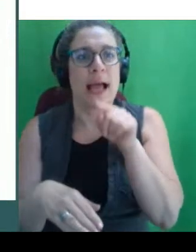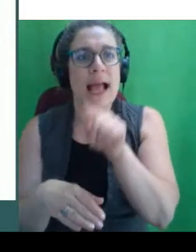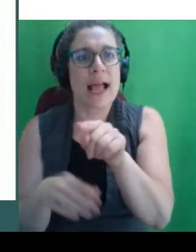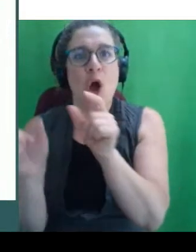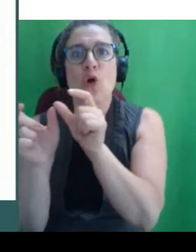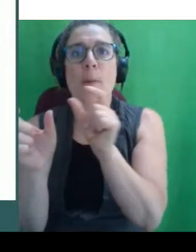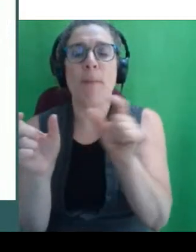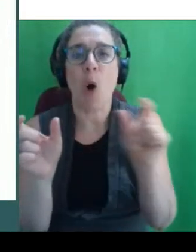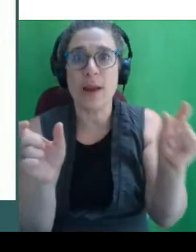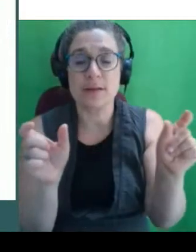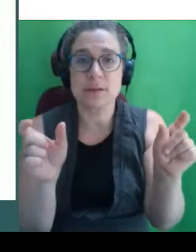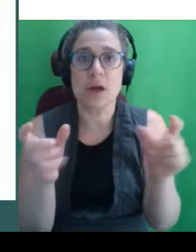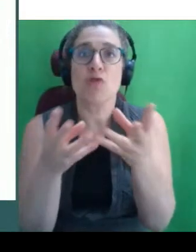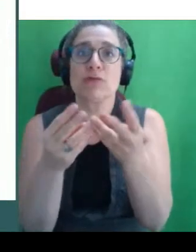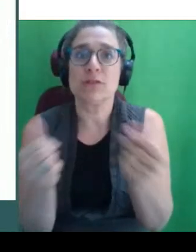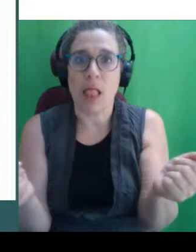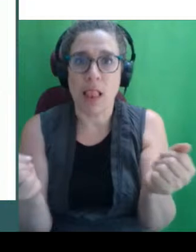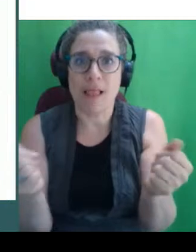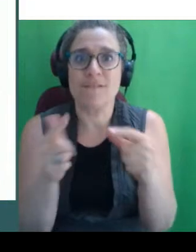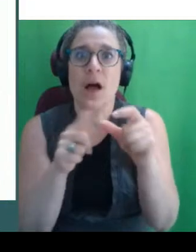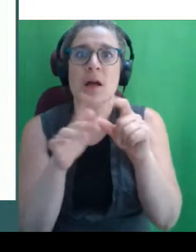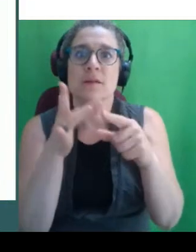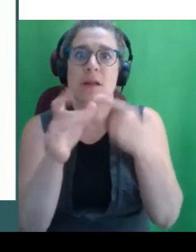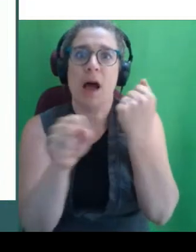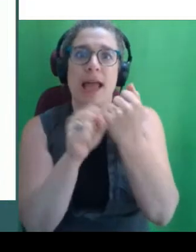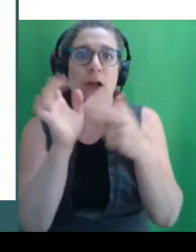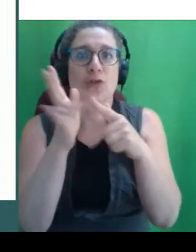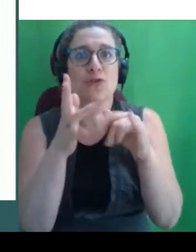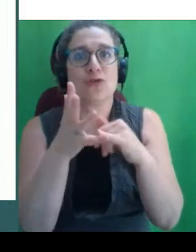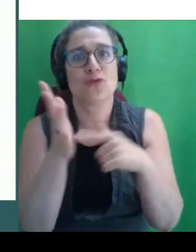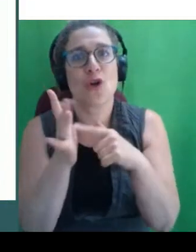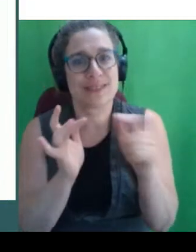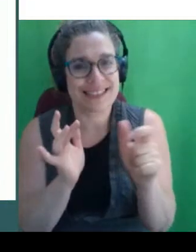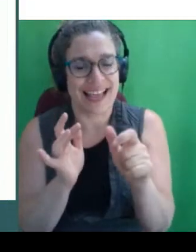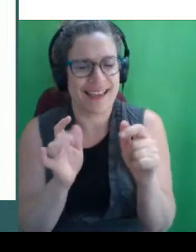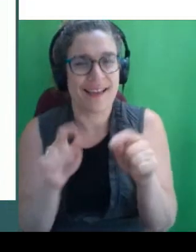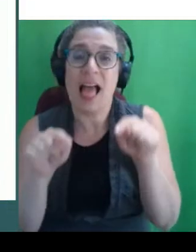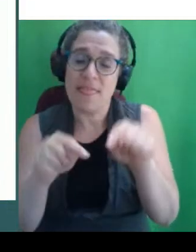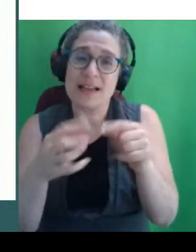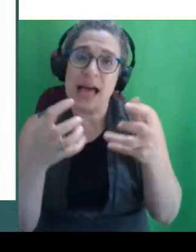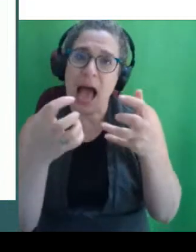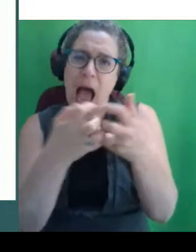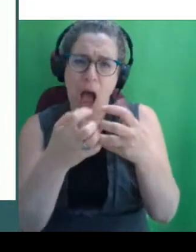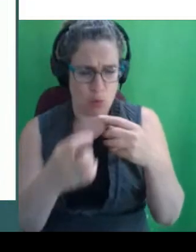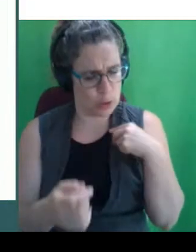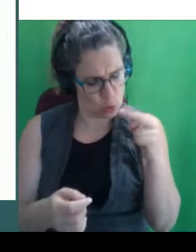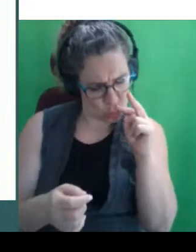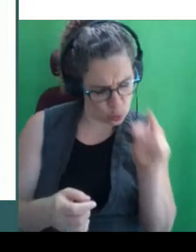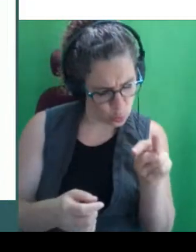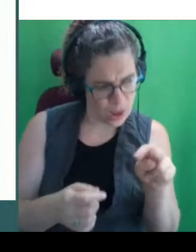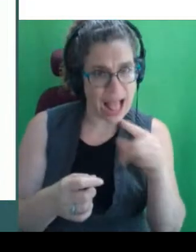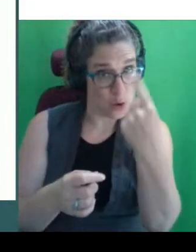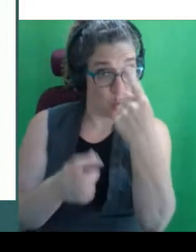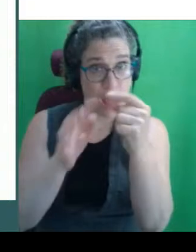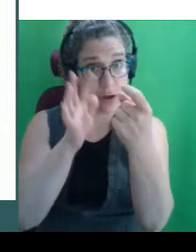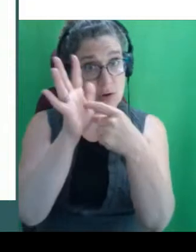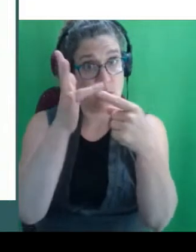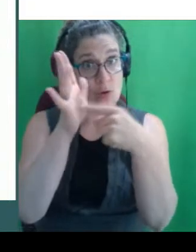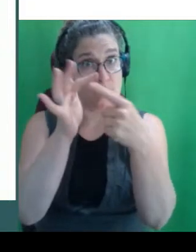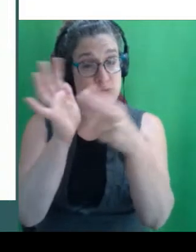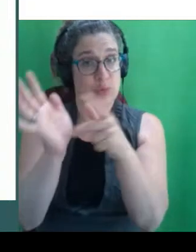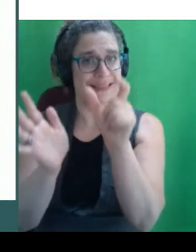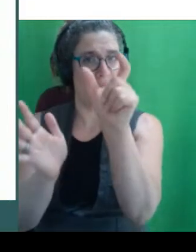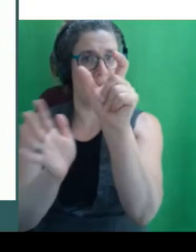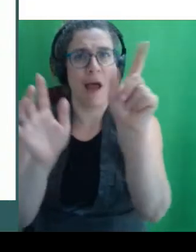this is a way that we look at certain proteins and break them down. So as you will know, Fel